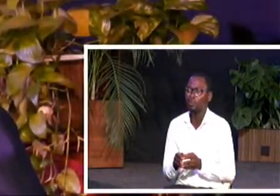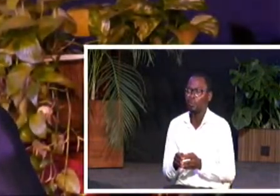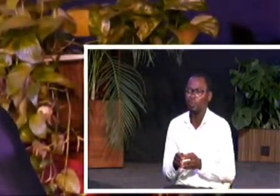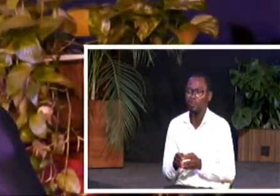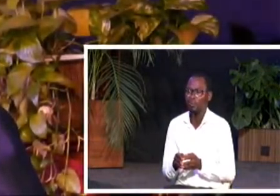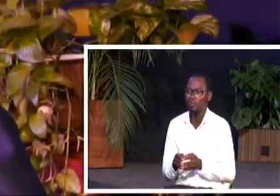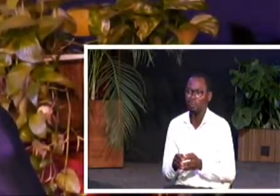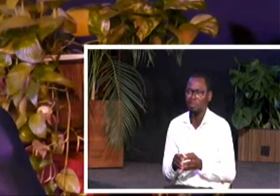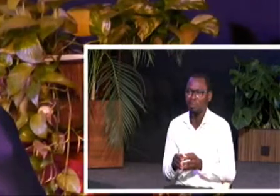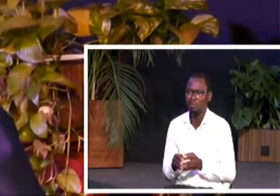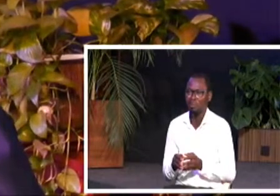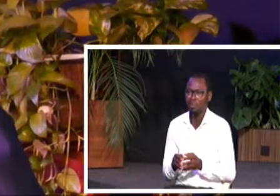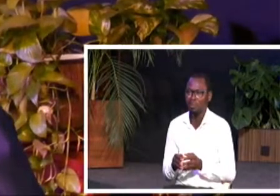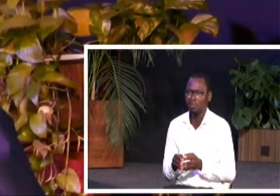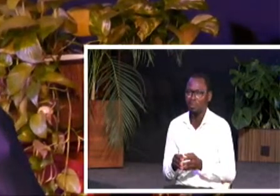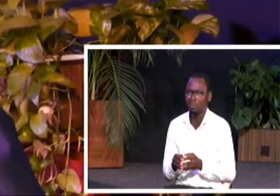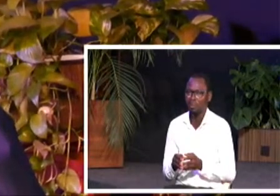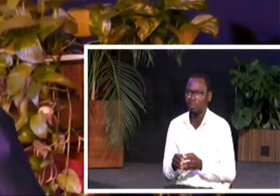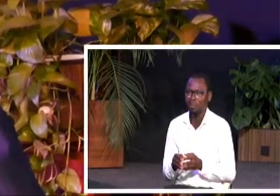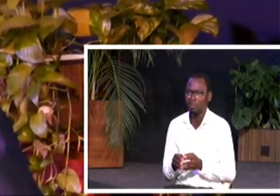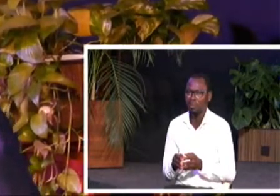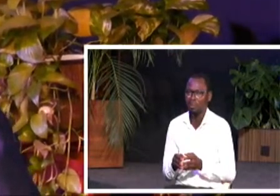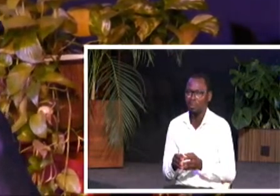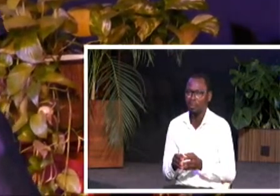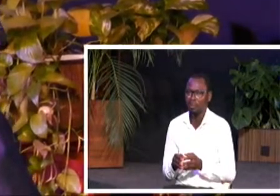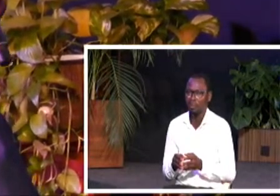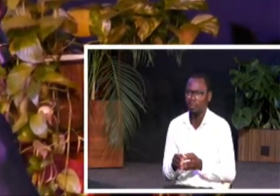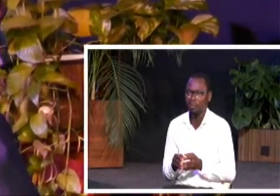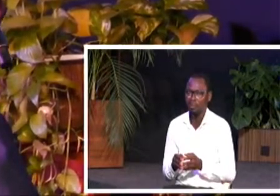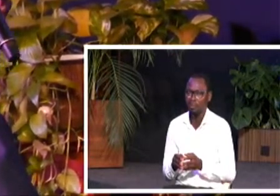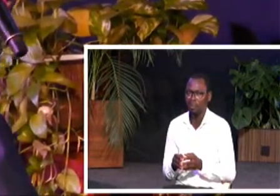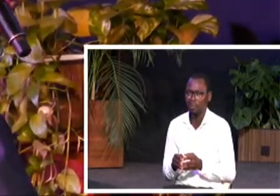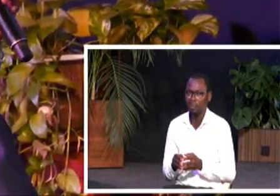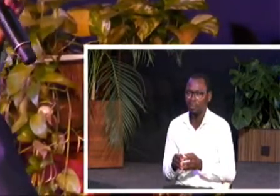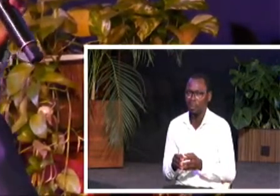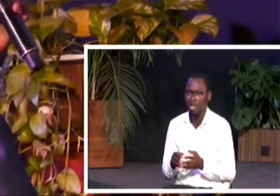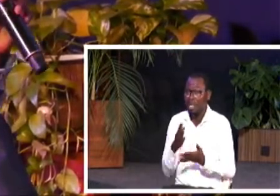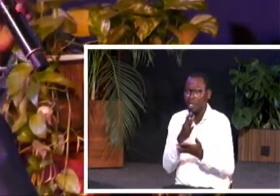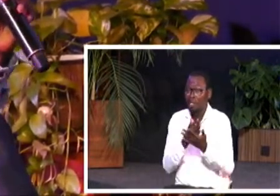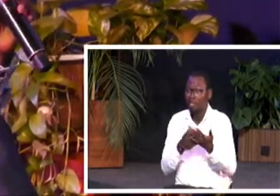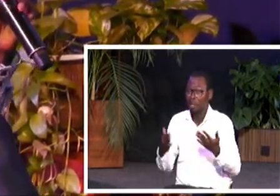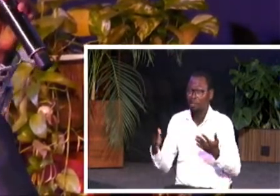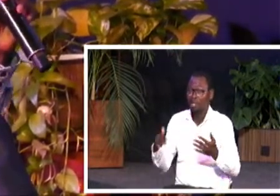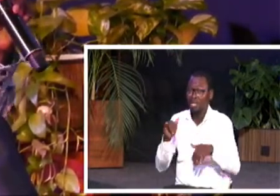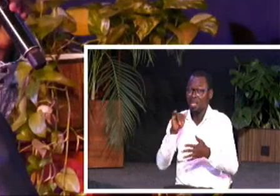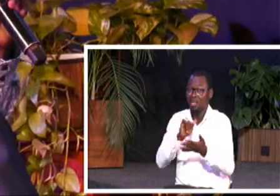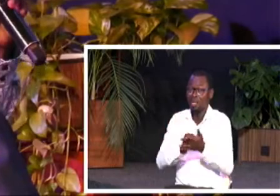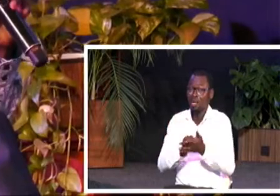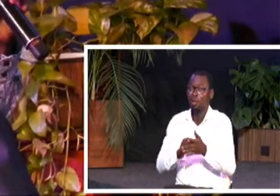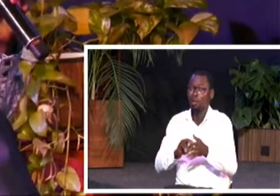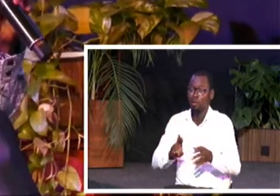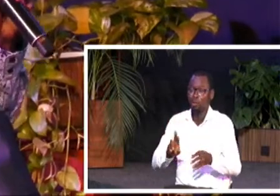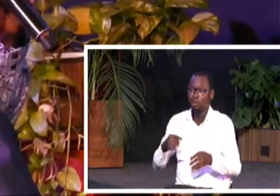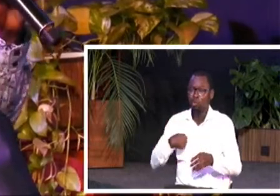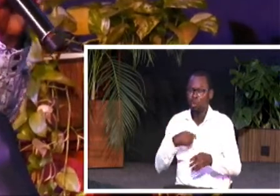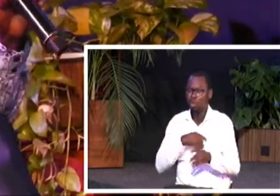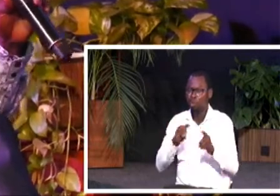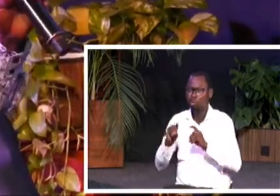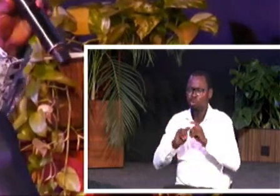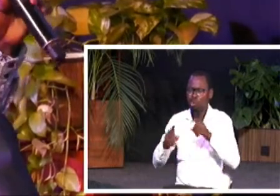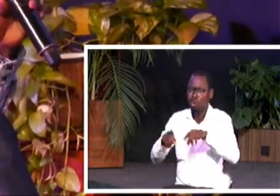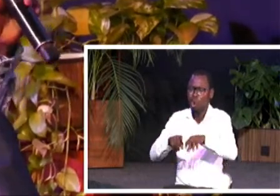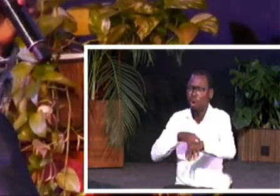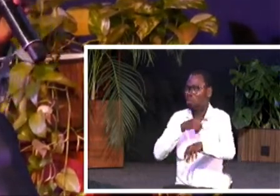lives has been made to look so unattractive at a time when we literally are about to go into a